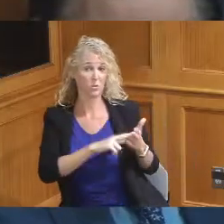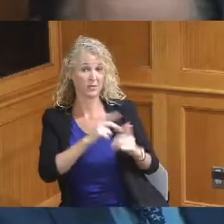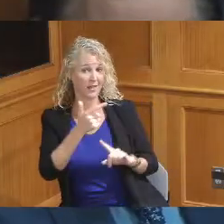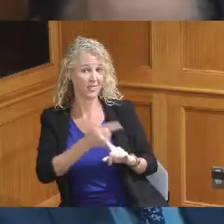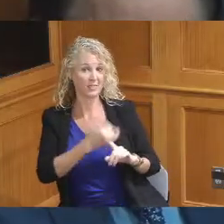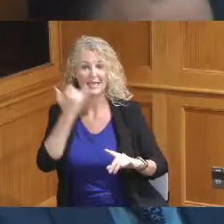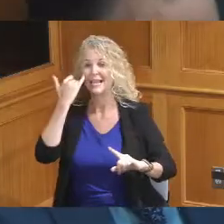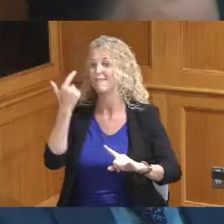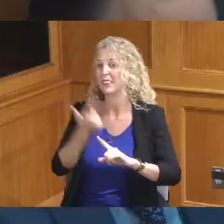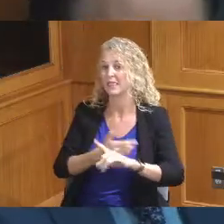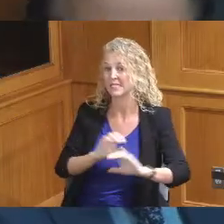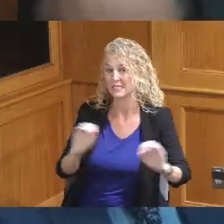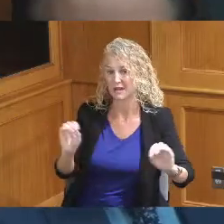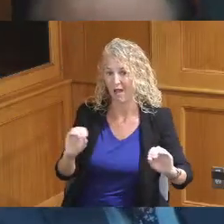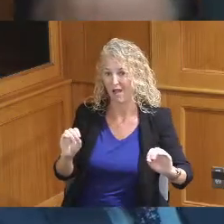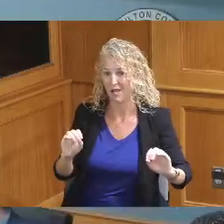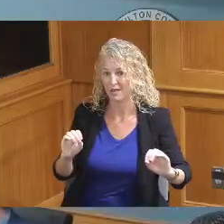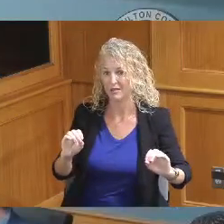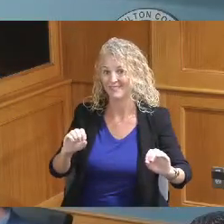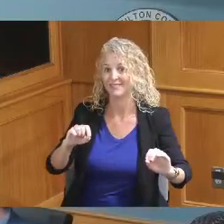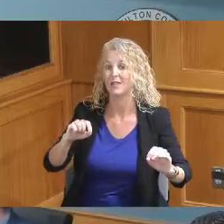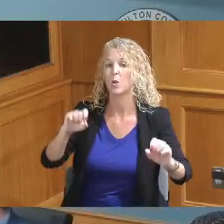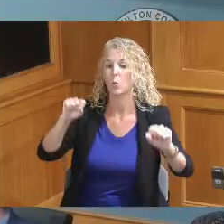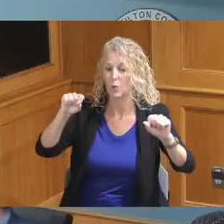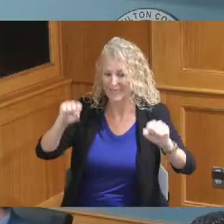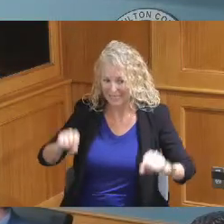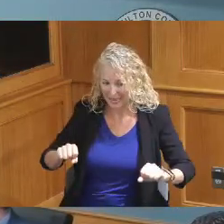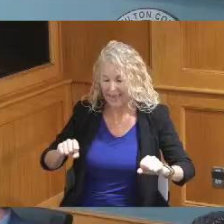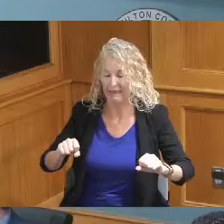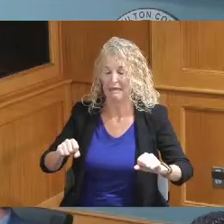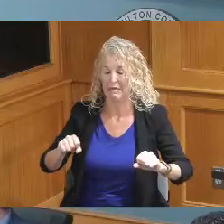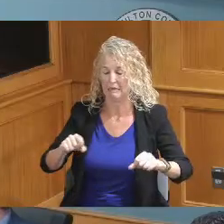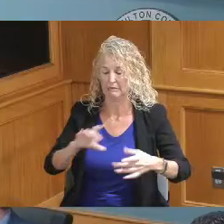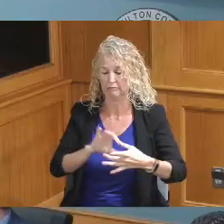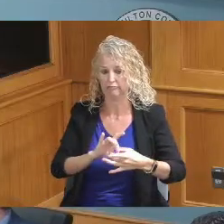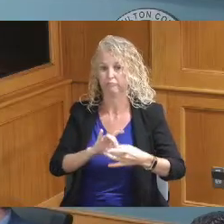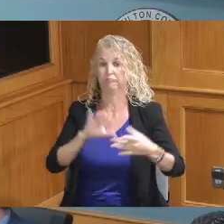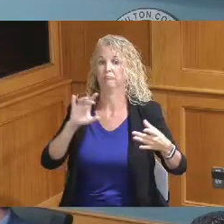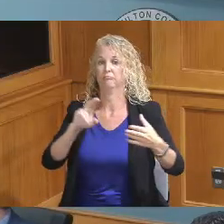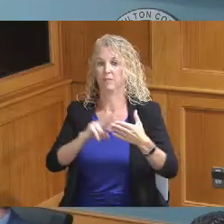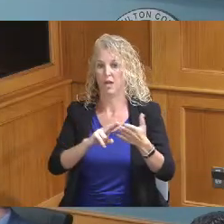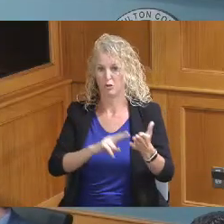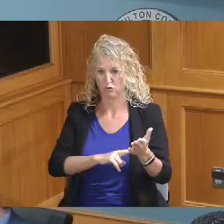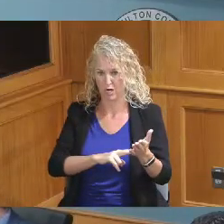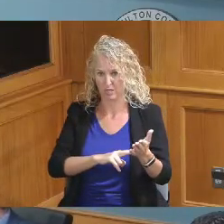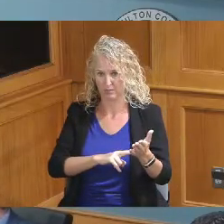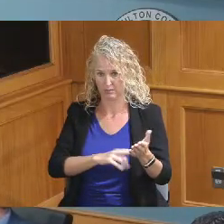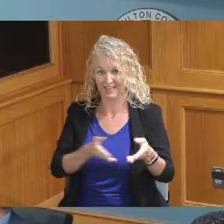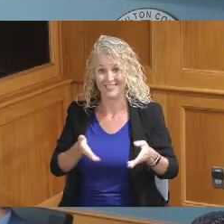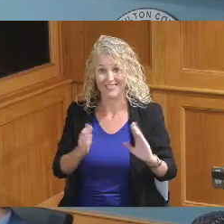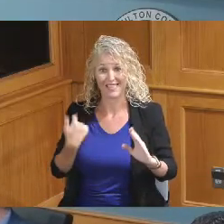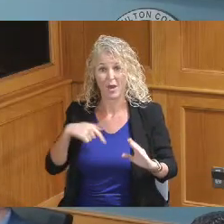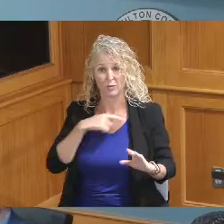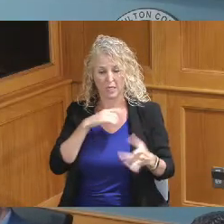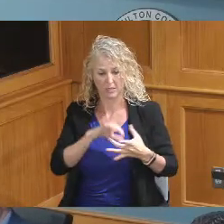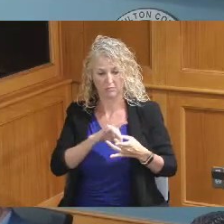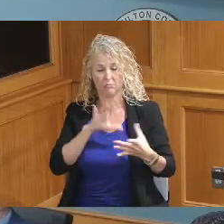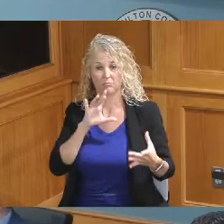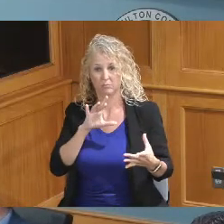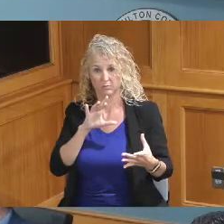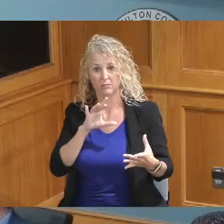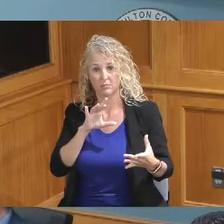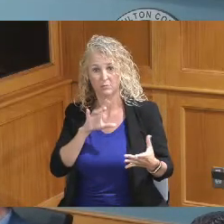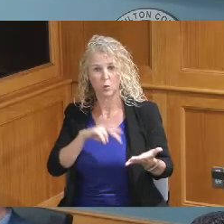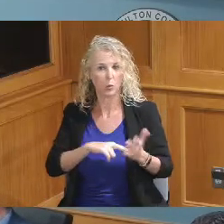lease doesn't work out, that there is termination for convenience wording in the contract that would allow us to terminate the agreement. And as